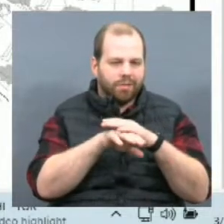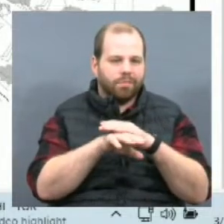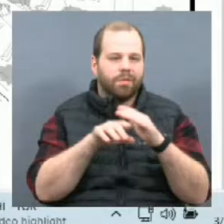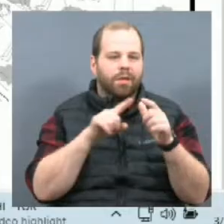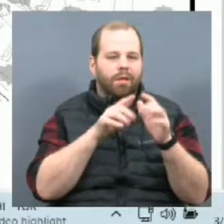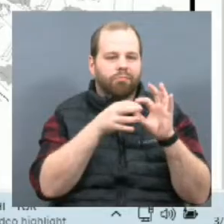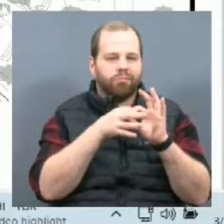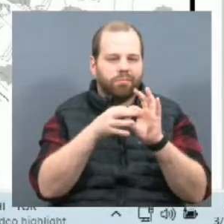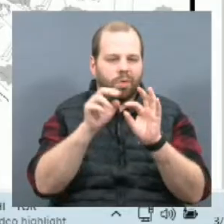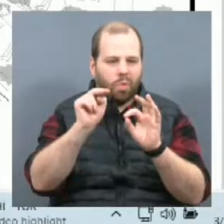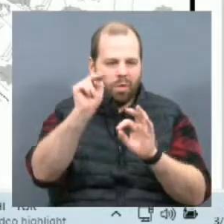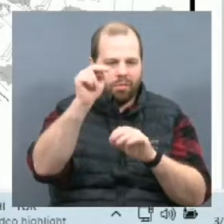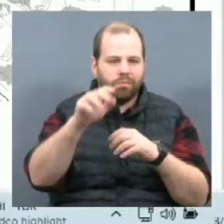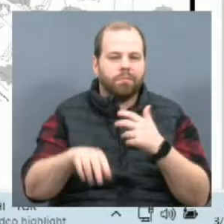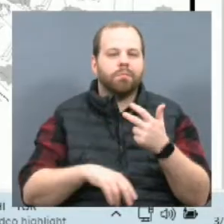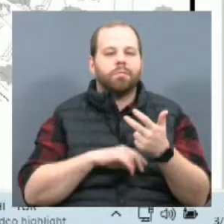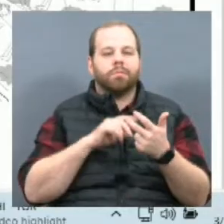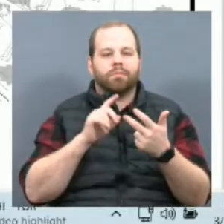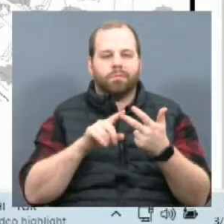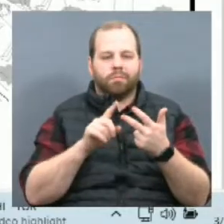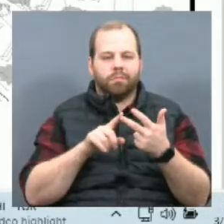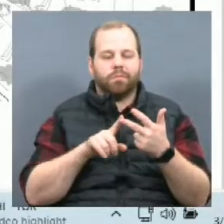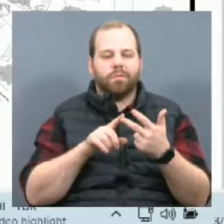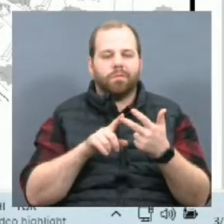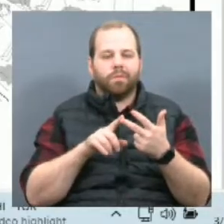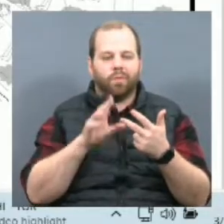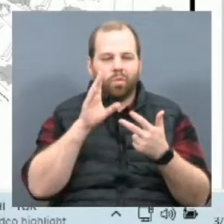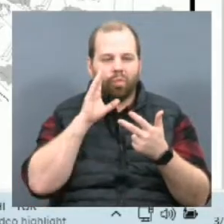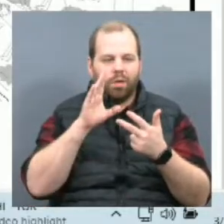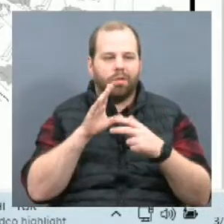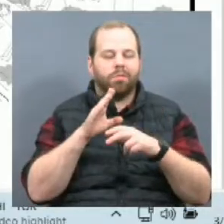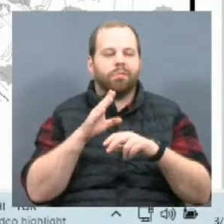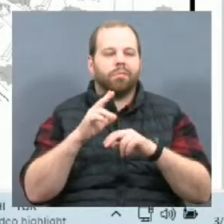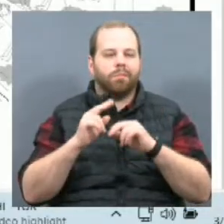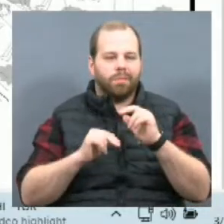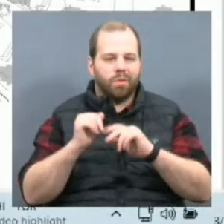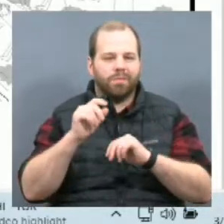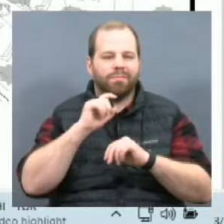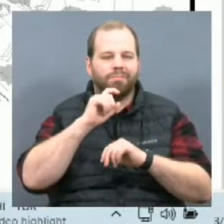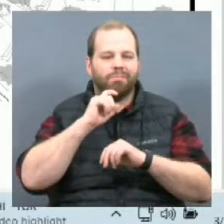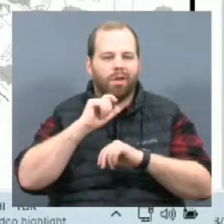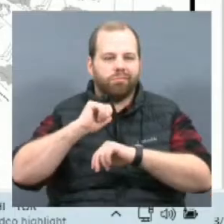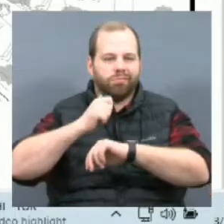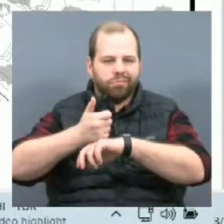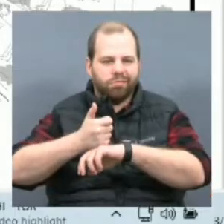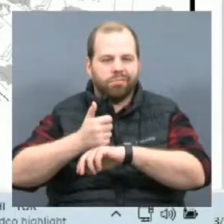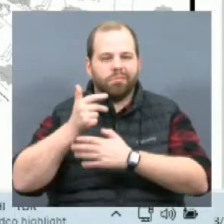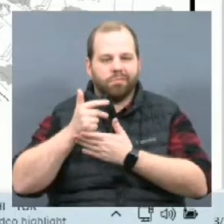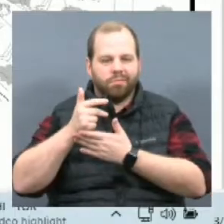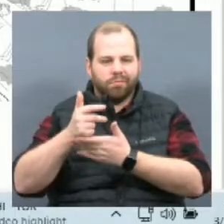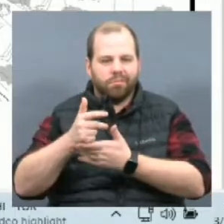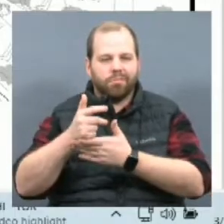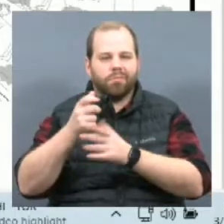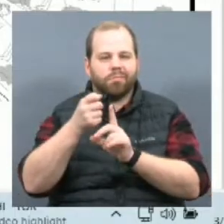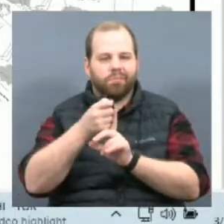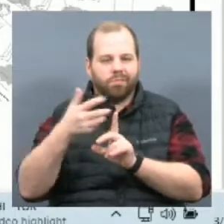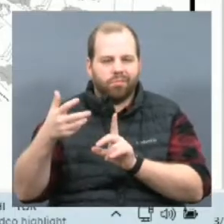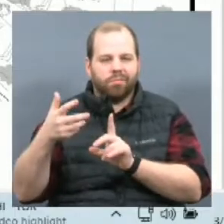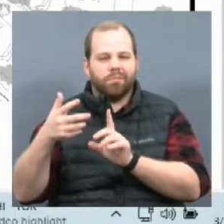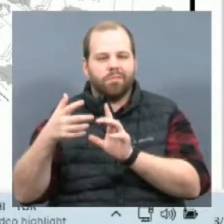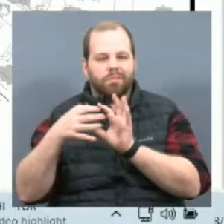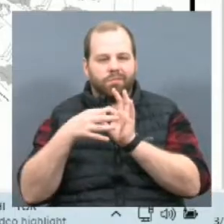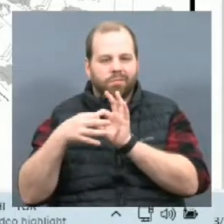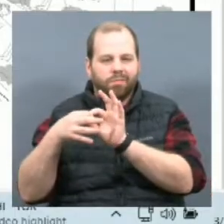the north. The third phase would consist of constructing another metal structure, parking, and adding to the road to the